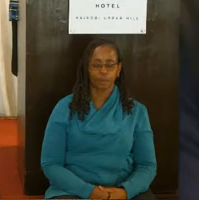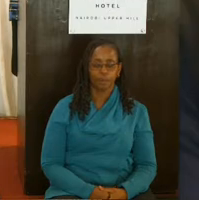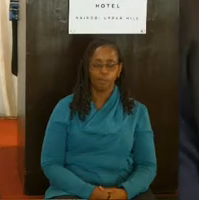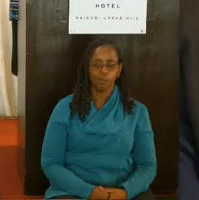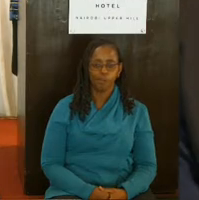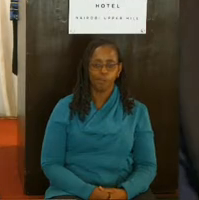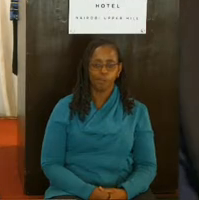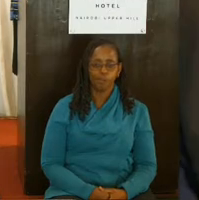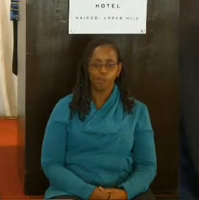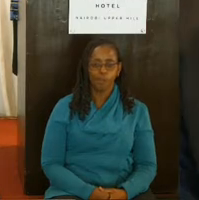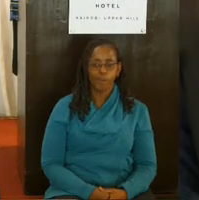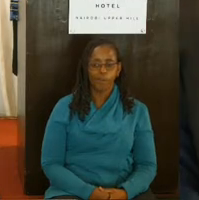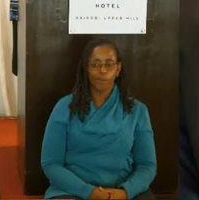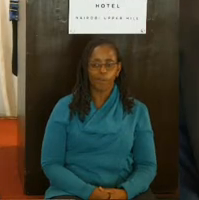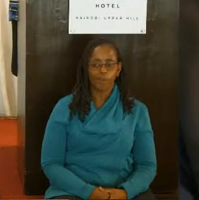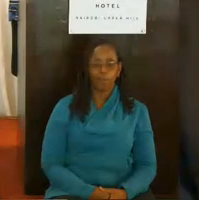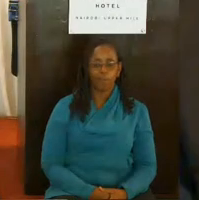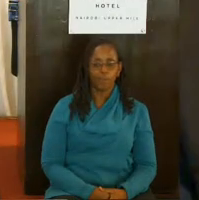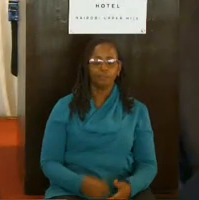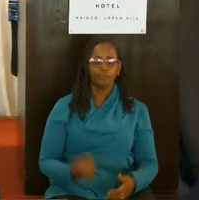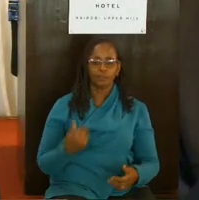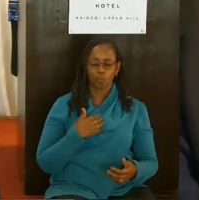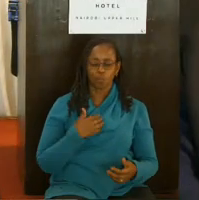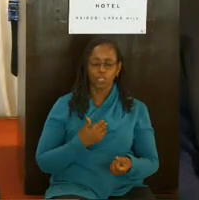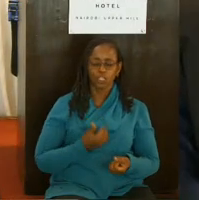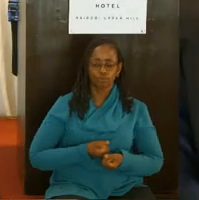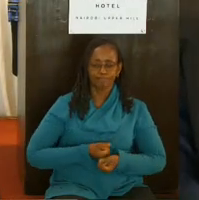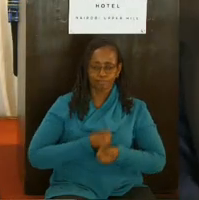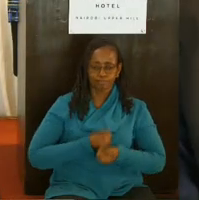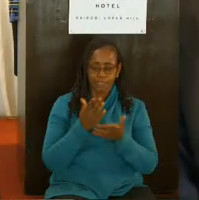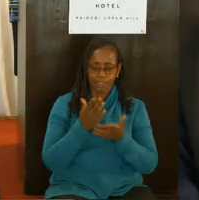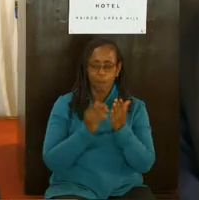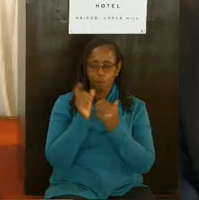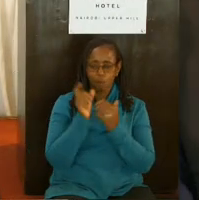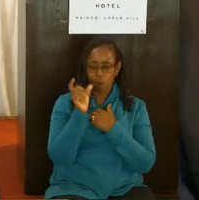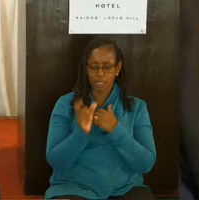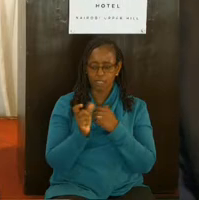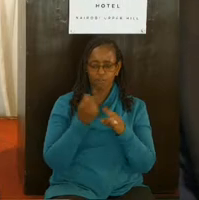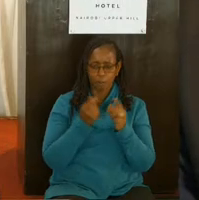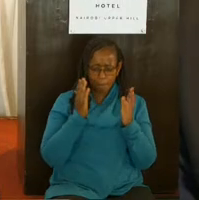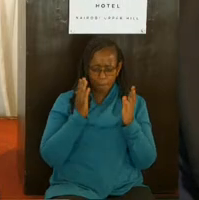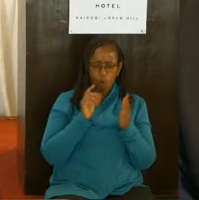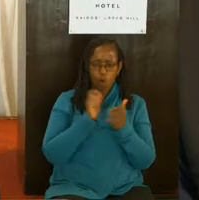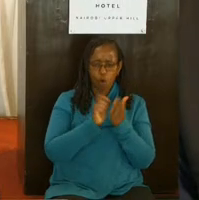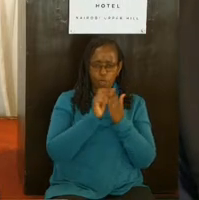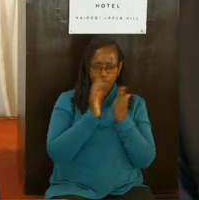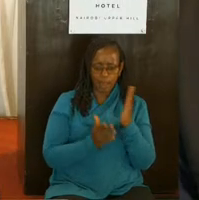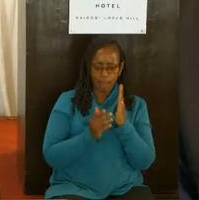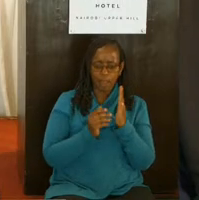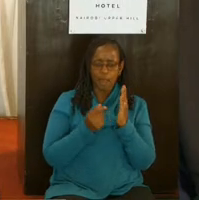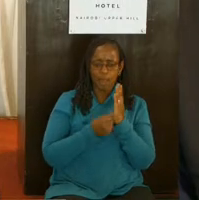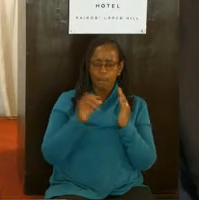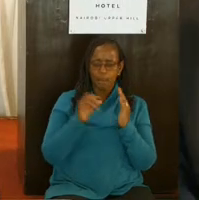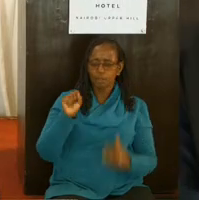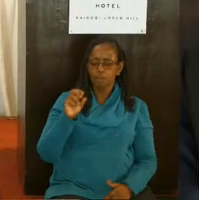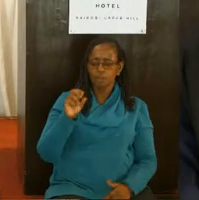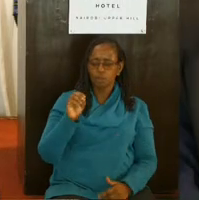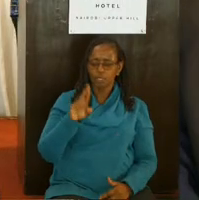introduction but let me Begin by sharing some words uh by an author called Dr Sheila Buffet